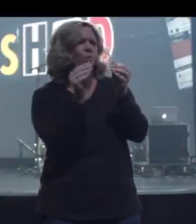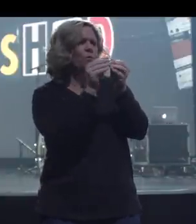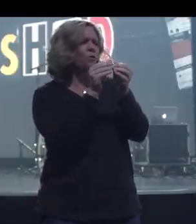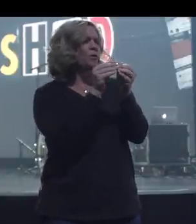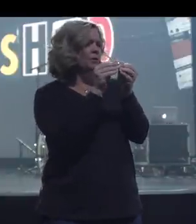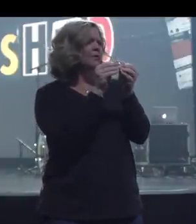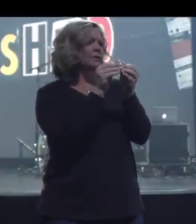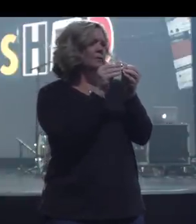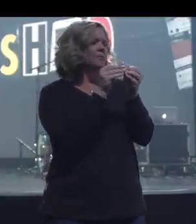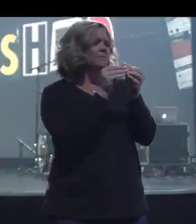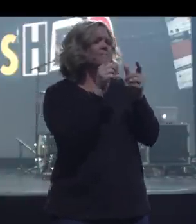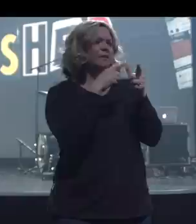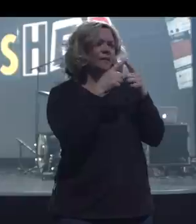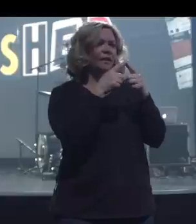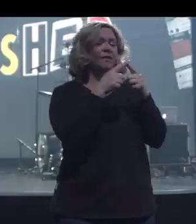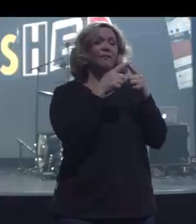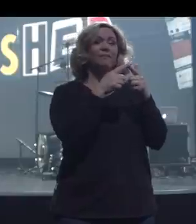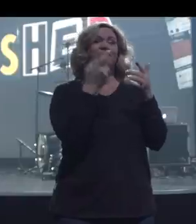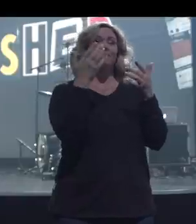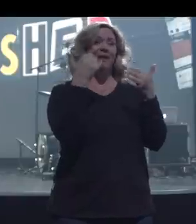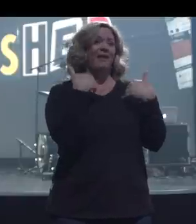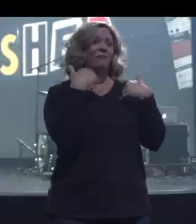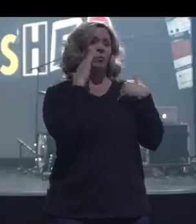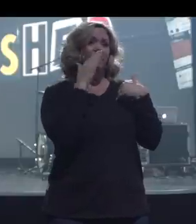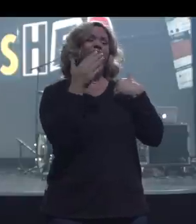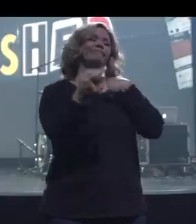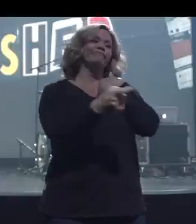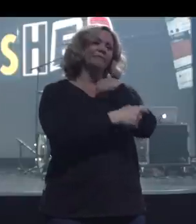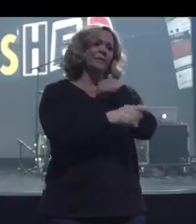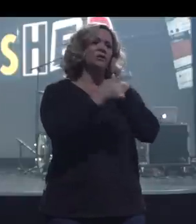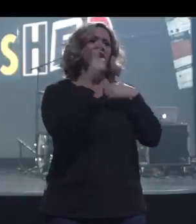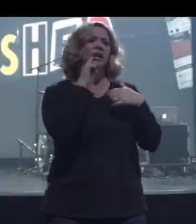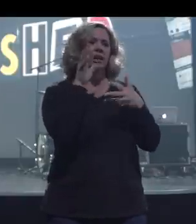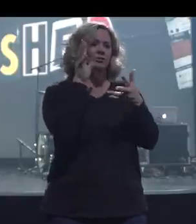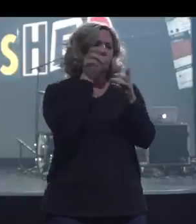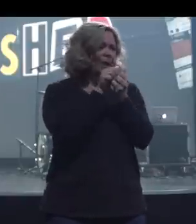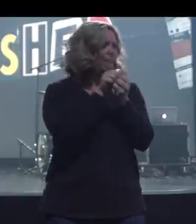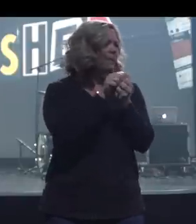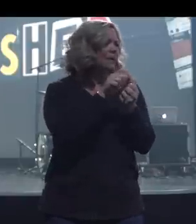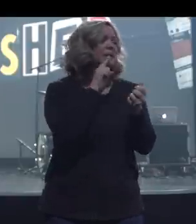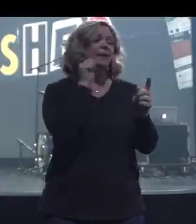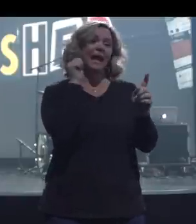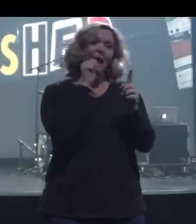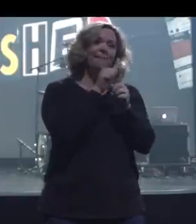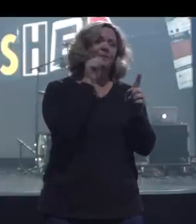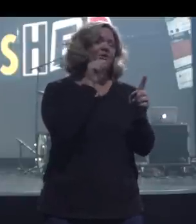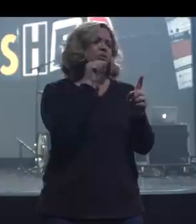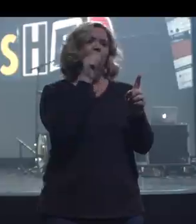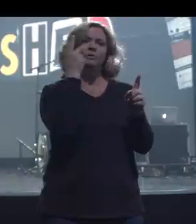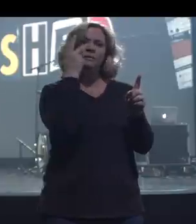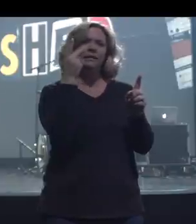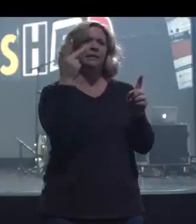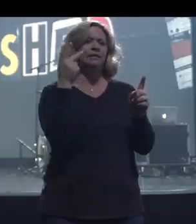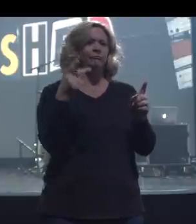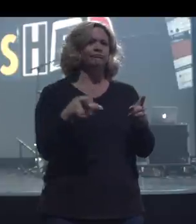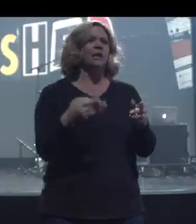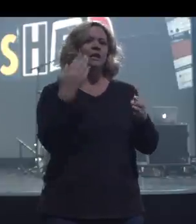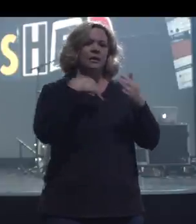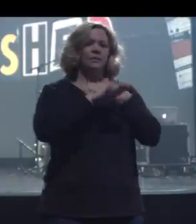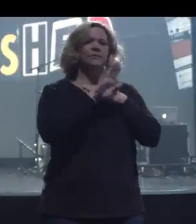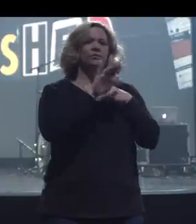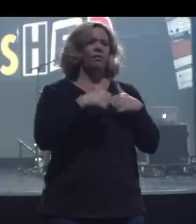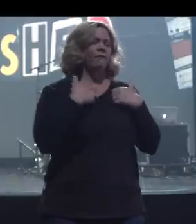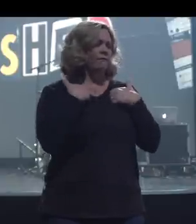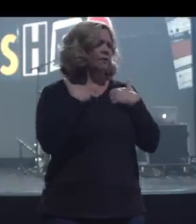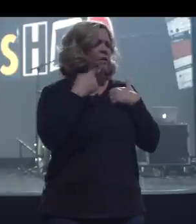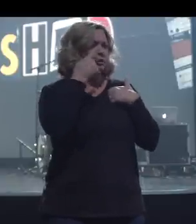have more, they fall into temptation and a trap. Remember, it's an ambush you won't see coming. You think you're just